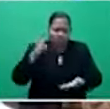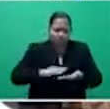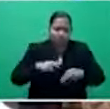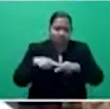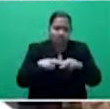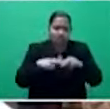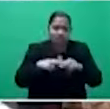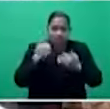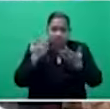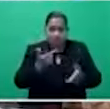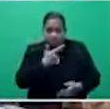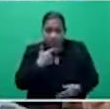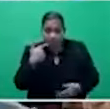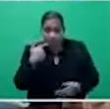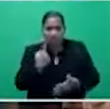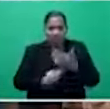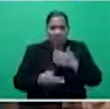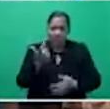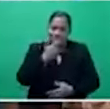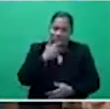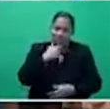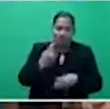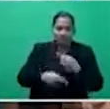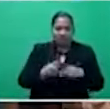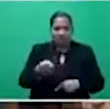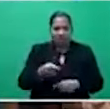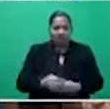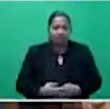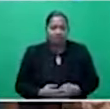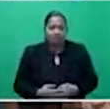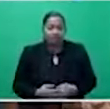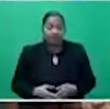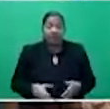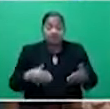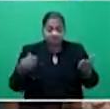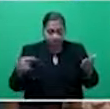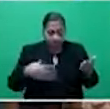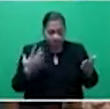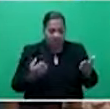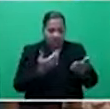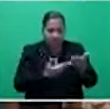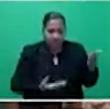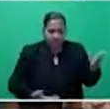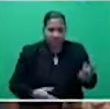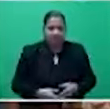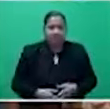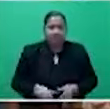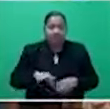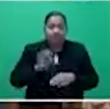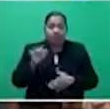laugh about it, Mr. Speaker, sir. And Mr. Speaker, sir, here we have vote buying rates by